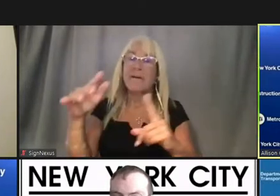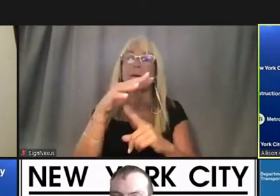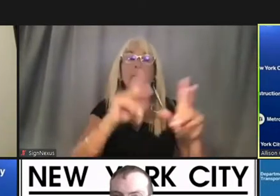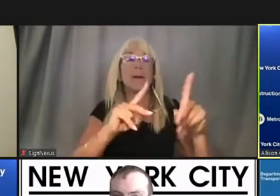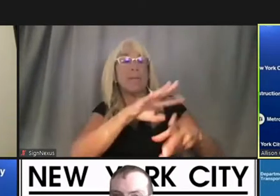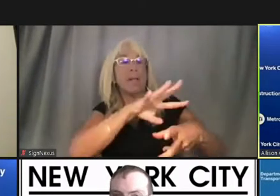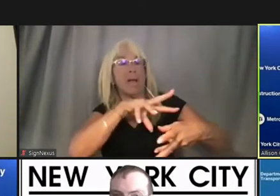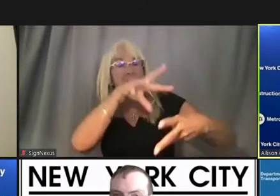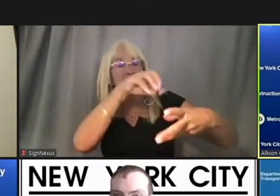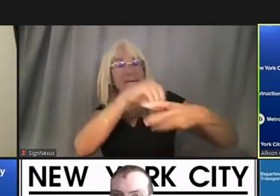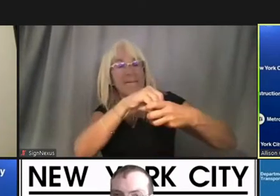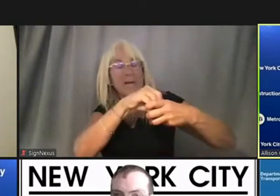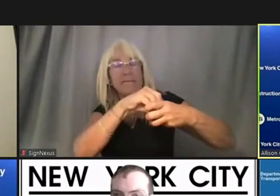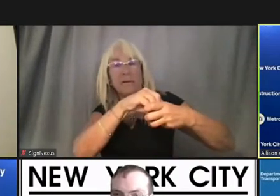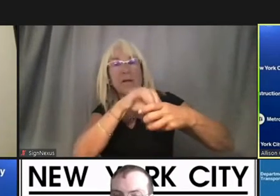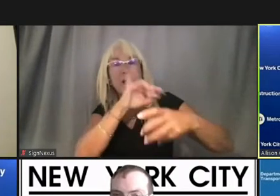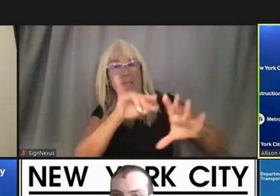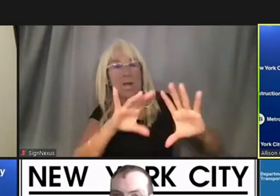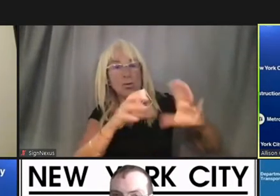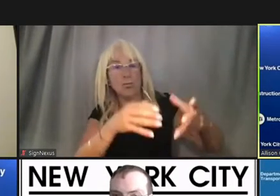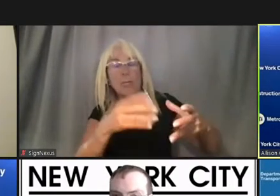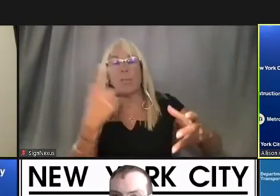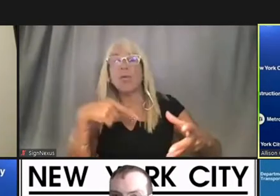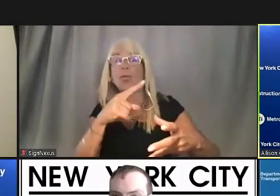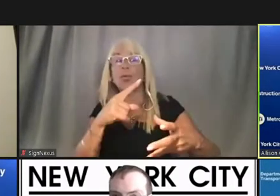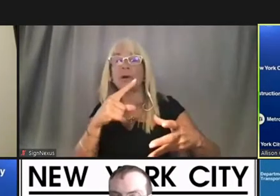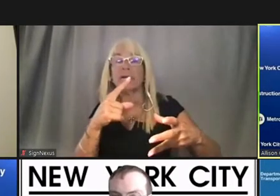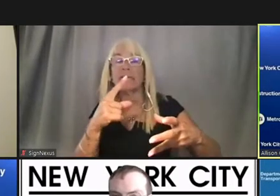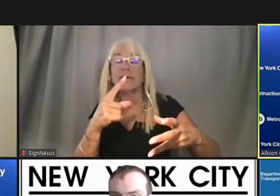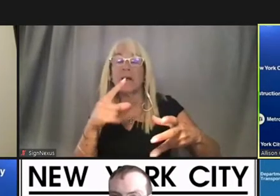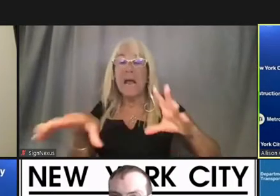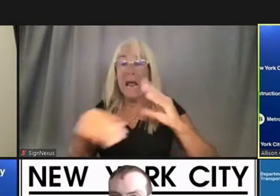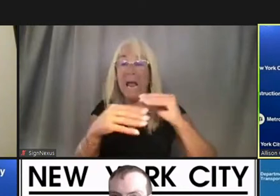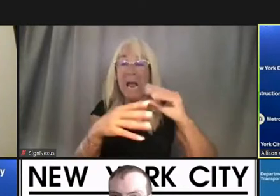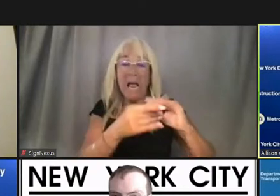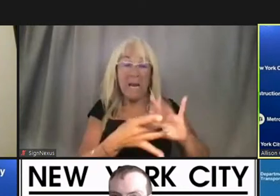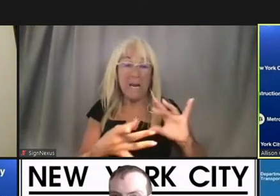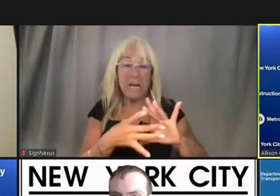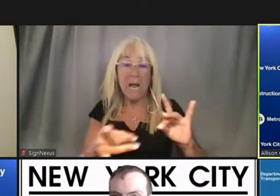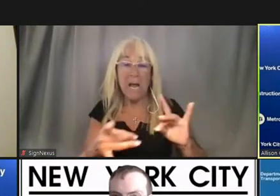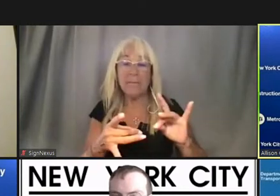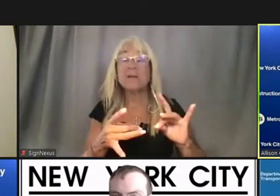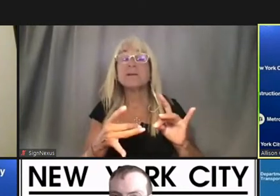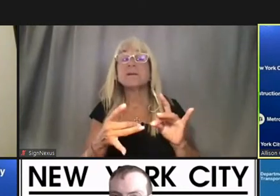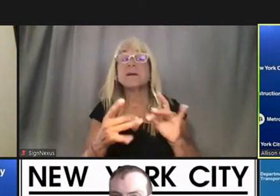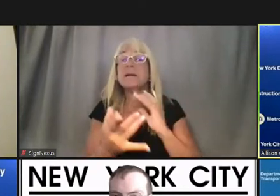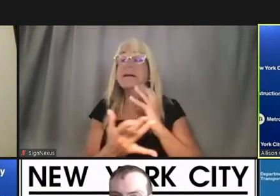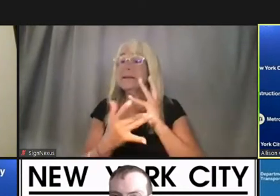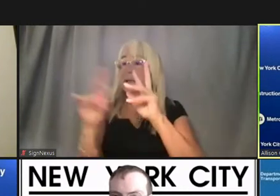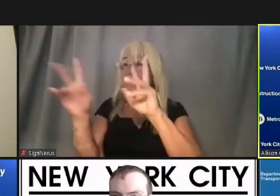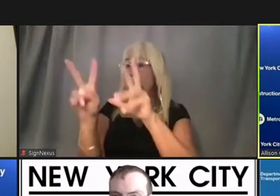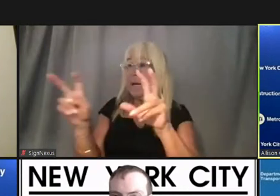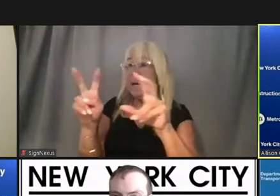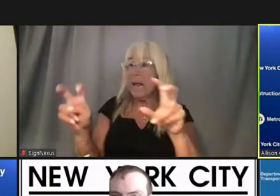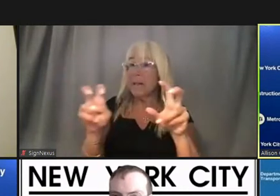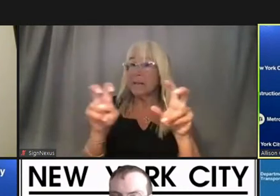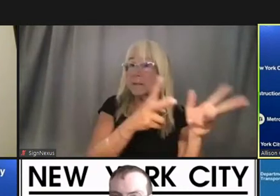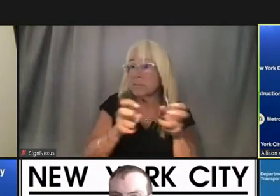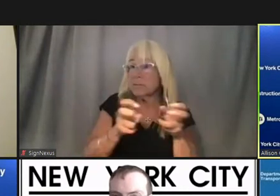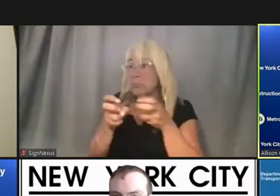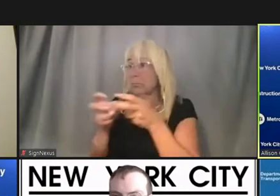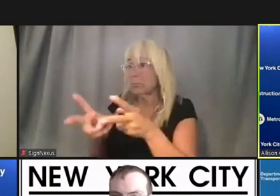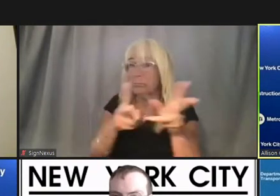group since then we have Incorporated comments heard during these sessions into the technical analyzes for the environmental assessment